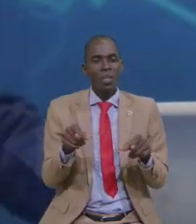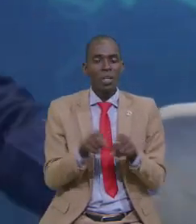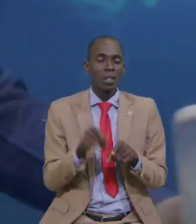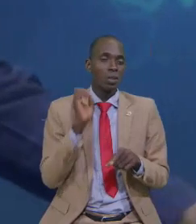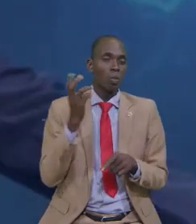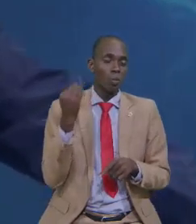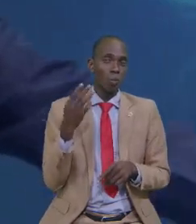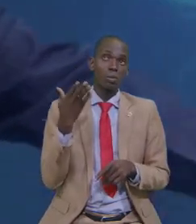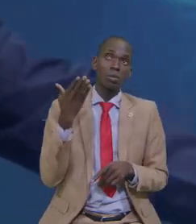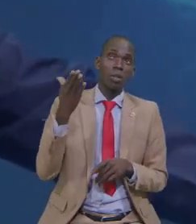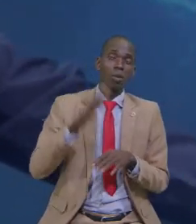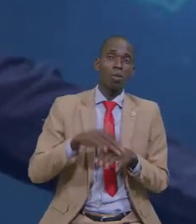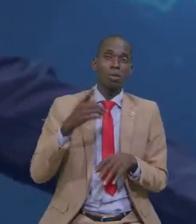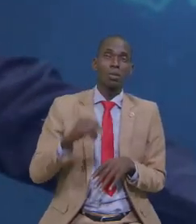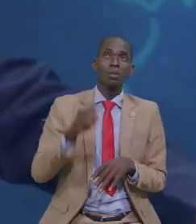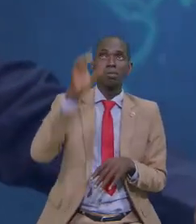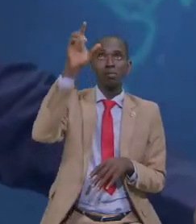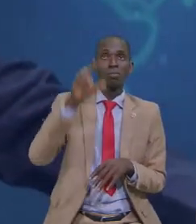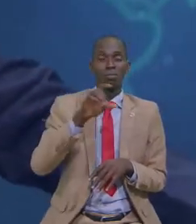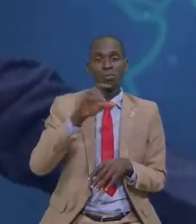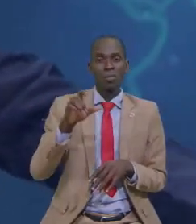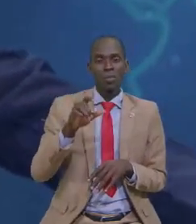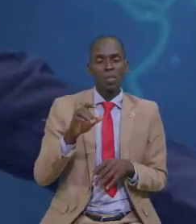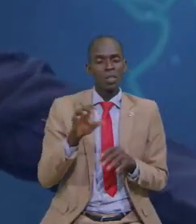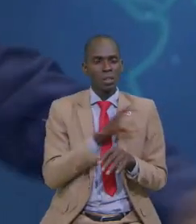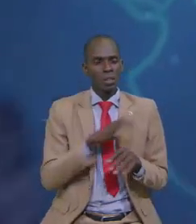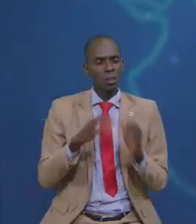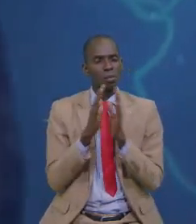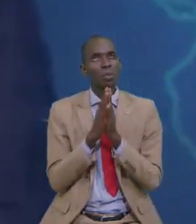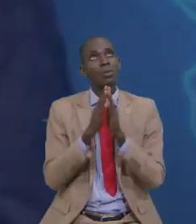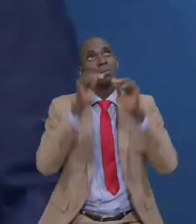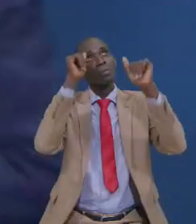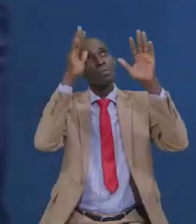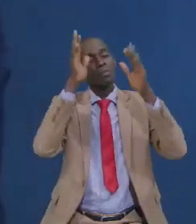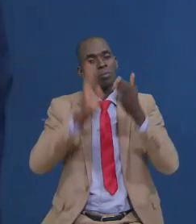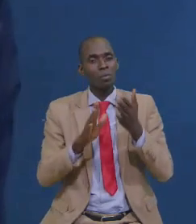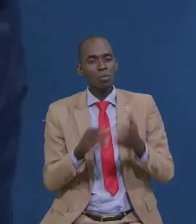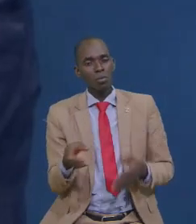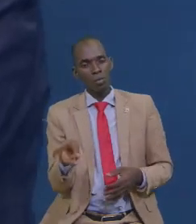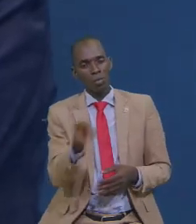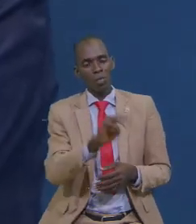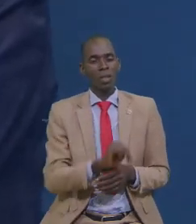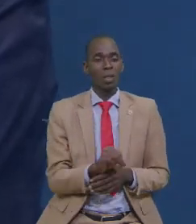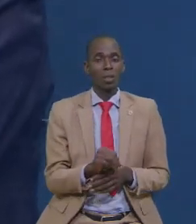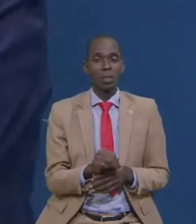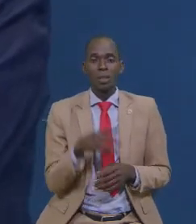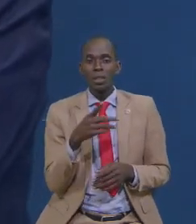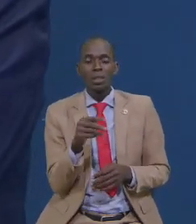Father, forgive them. Father, forgive them. All those people, the